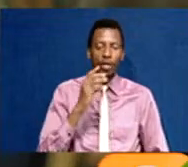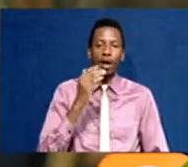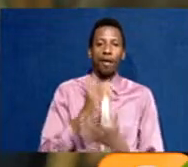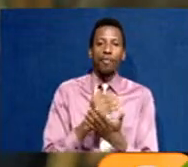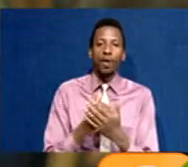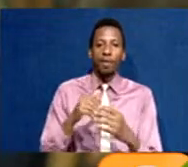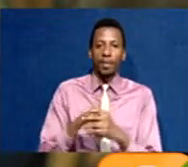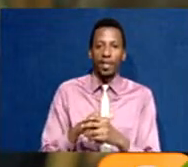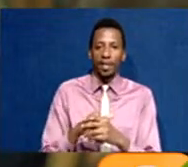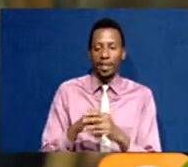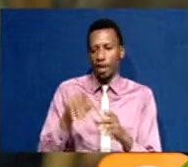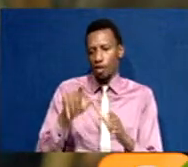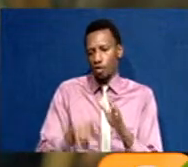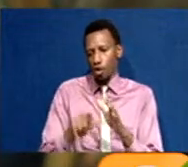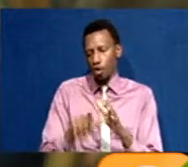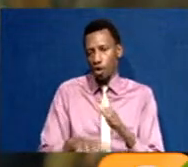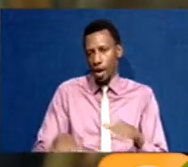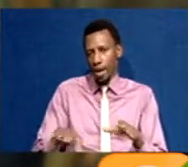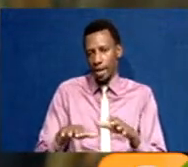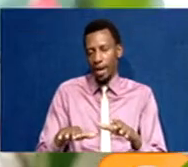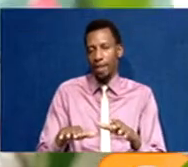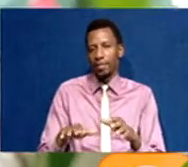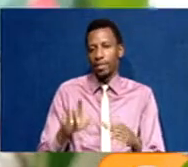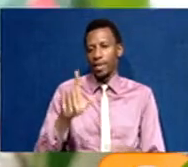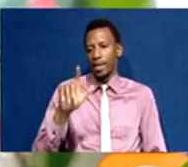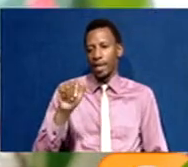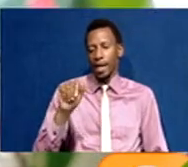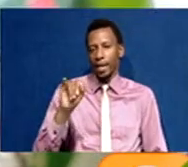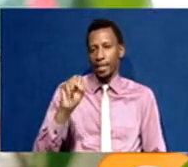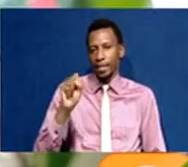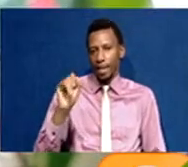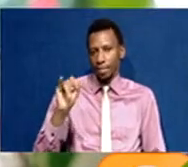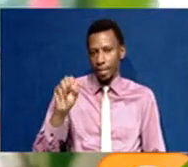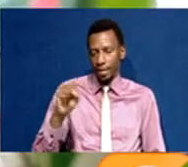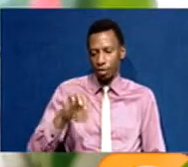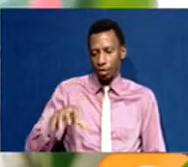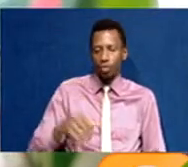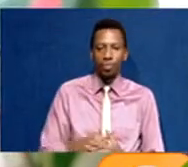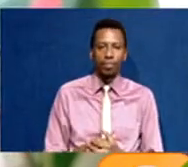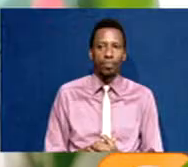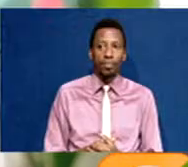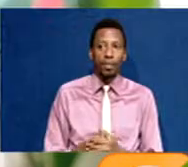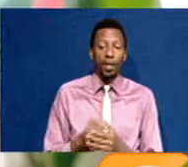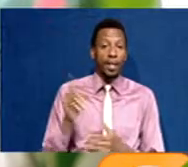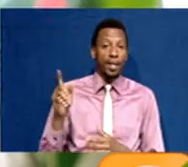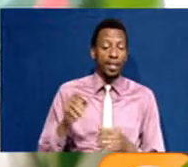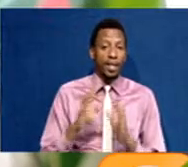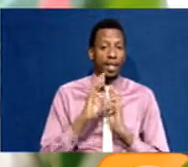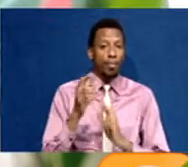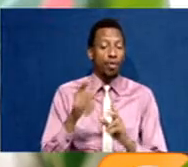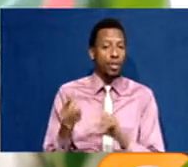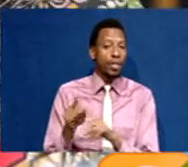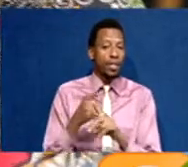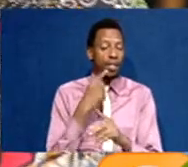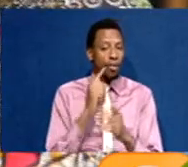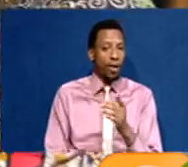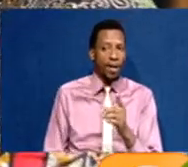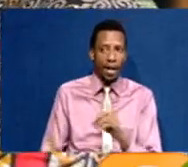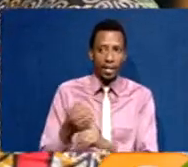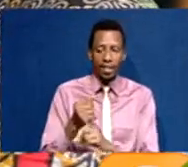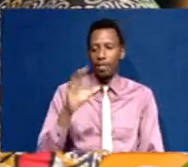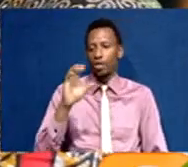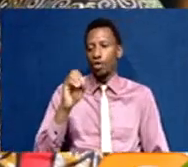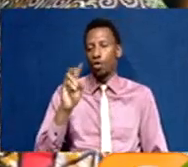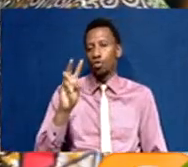the marginalized Laisamis constituency. According to the Wind Power Sustainability Report, it also achieved a carbon emission